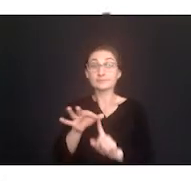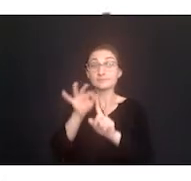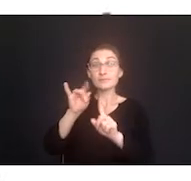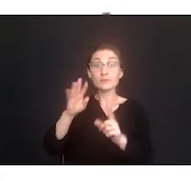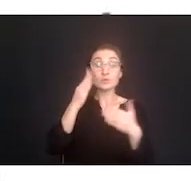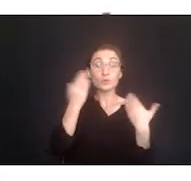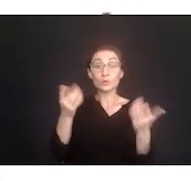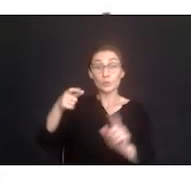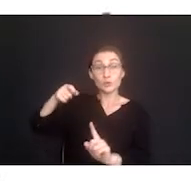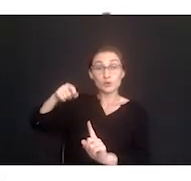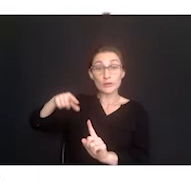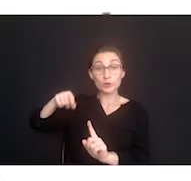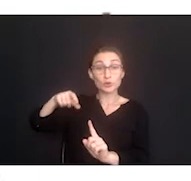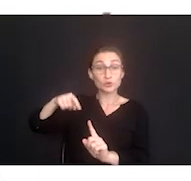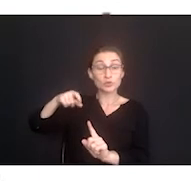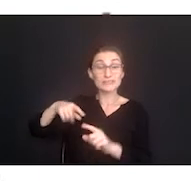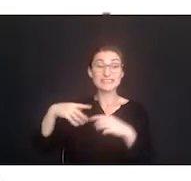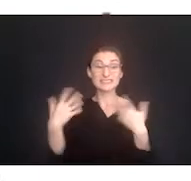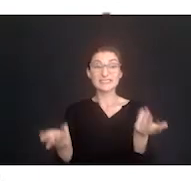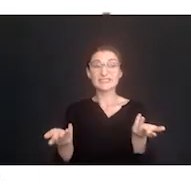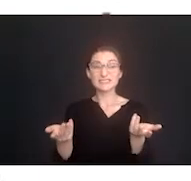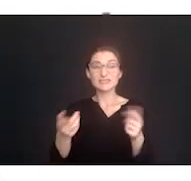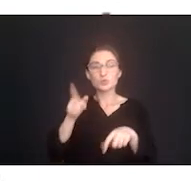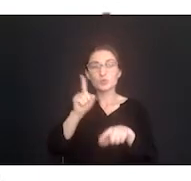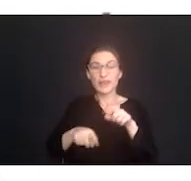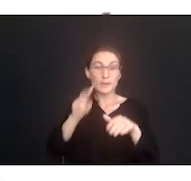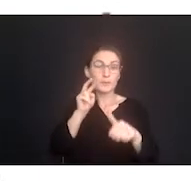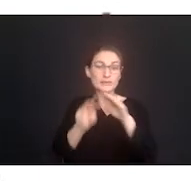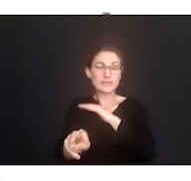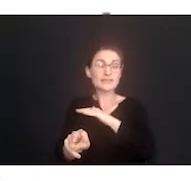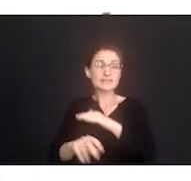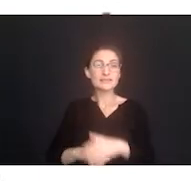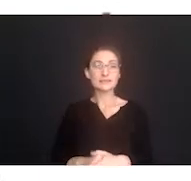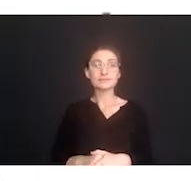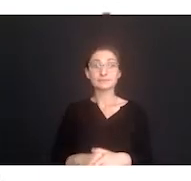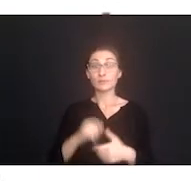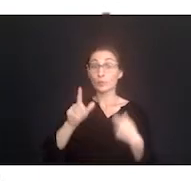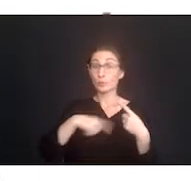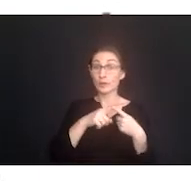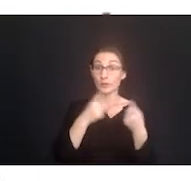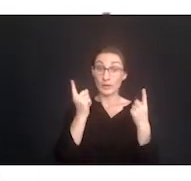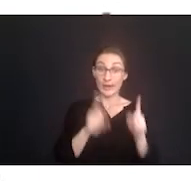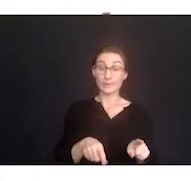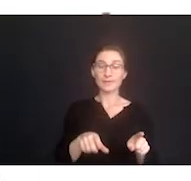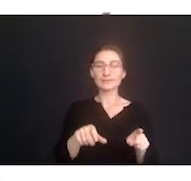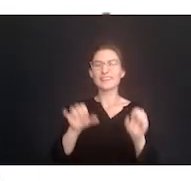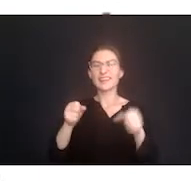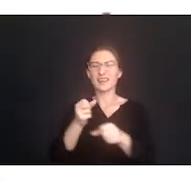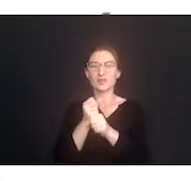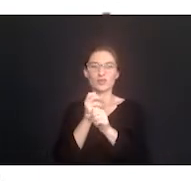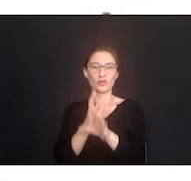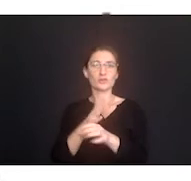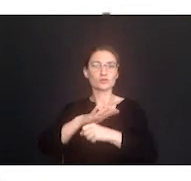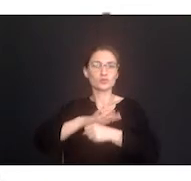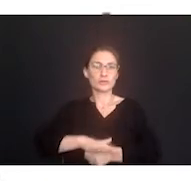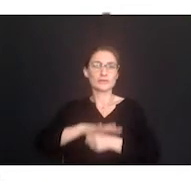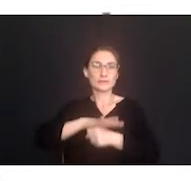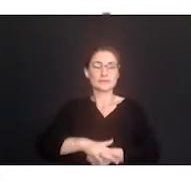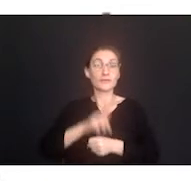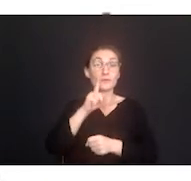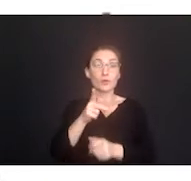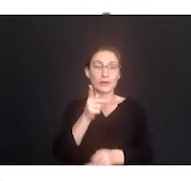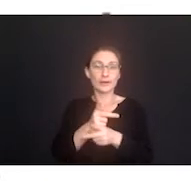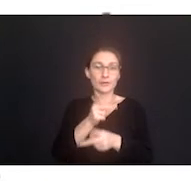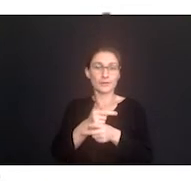what triggers a seizure for that person. So the unpredictability, not knowing when it's going to happen, can cause some considerable stress